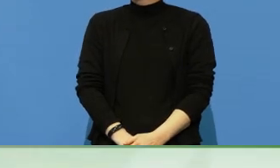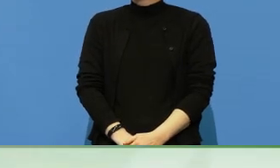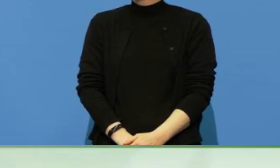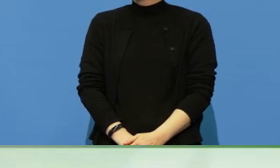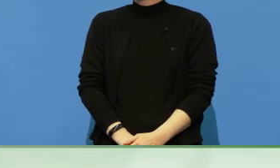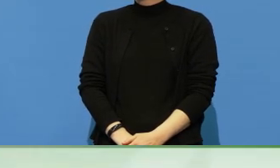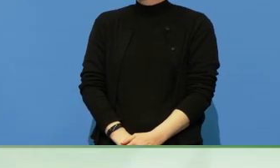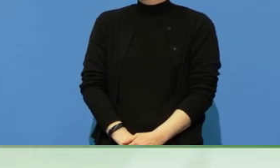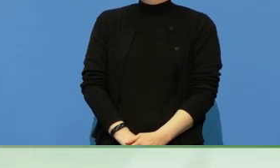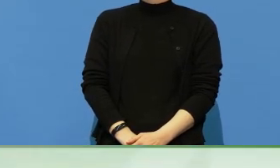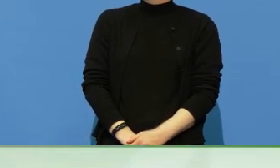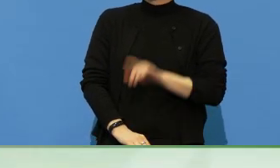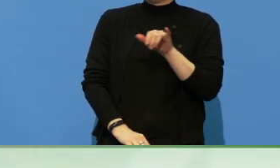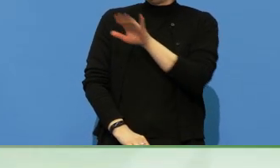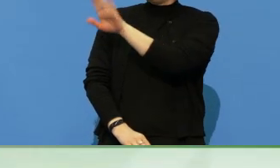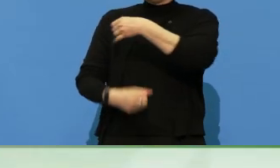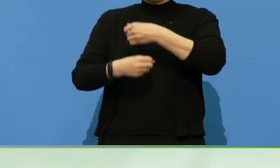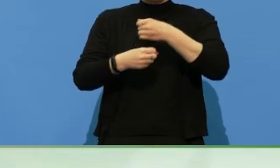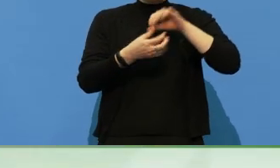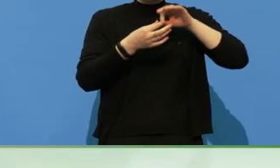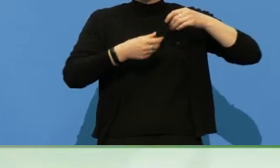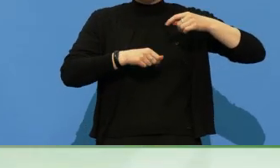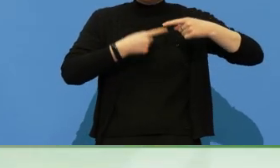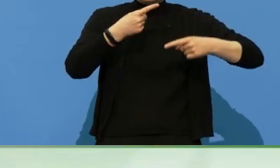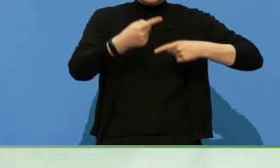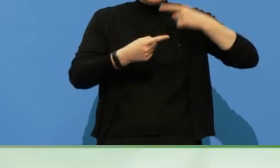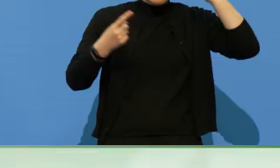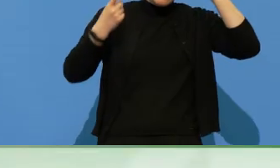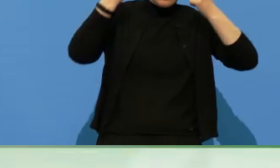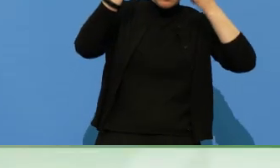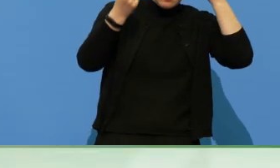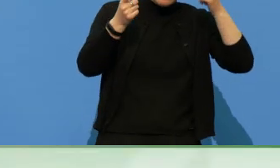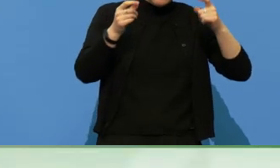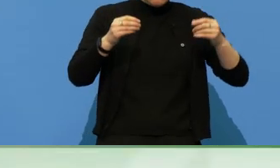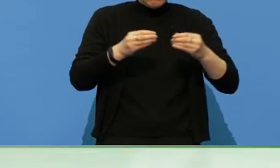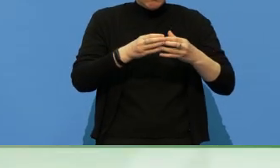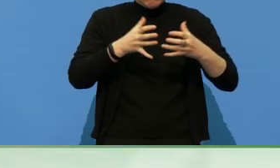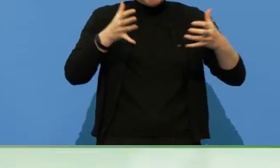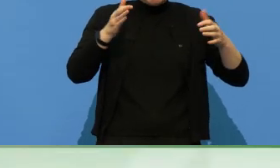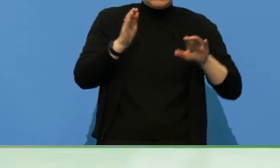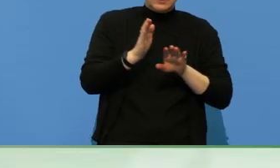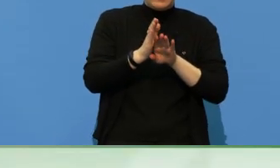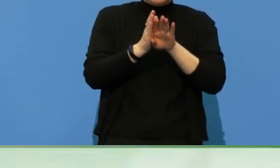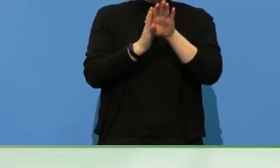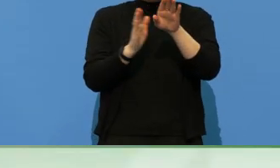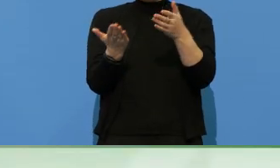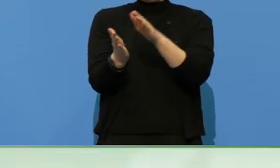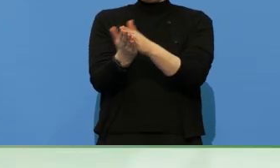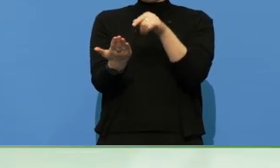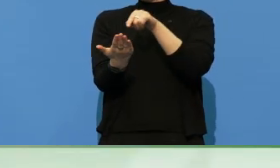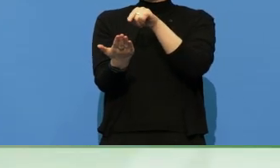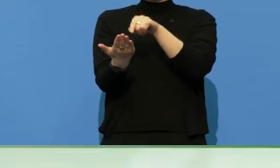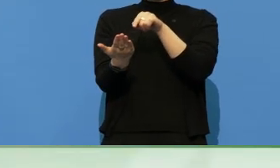the development of it. And you created a tool that goes above and beyond the